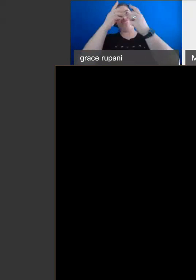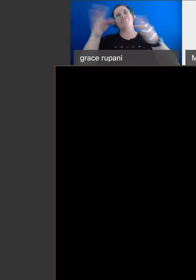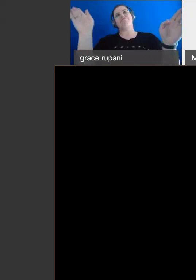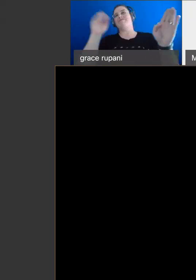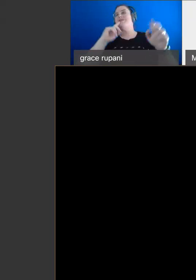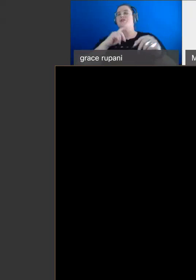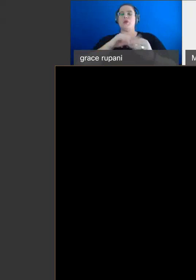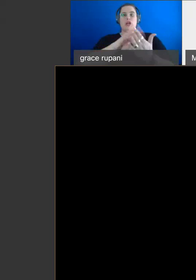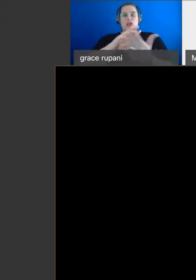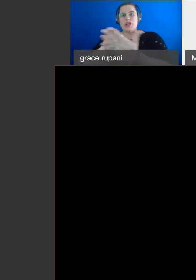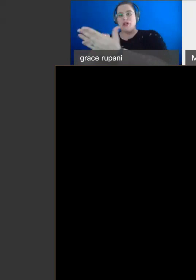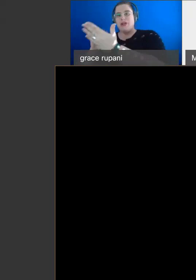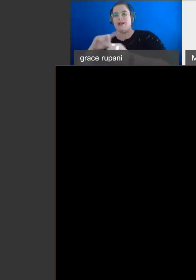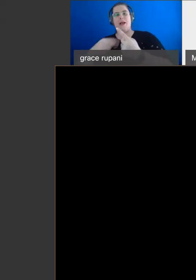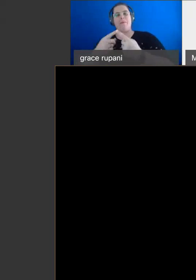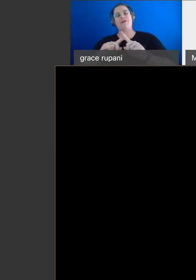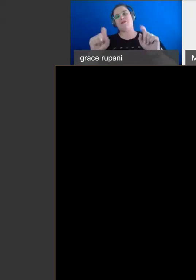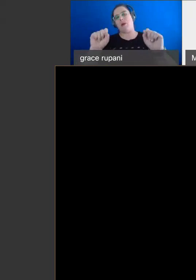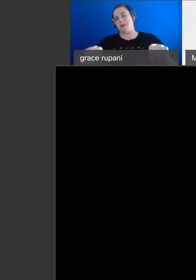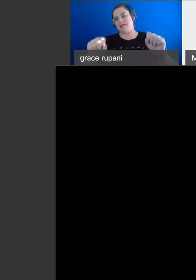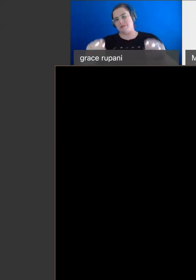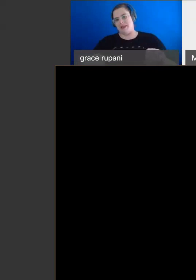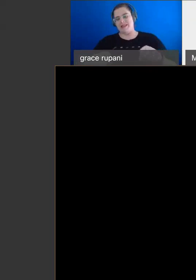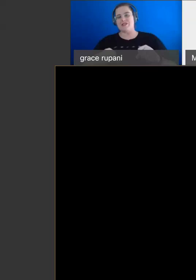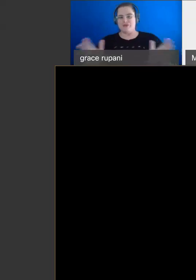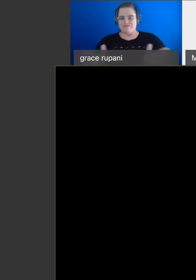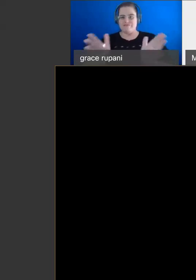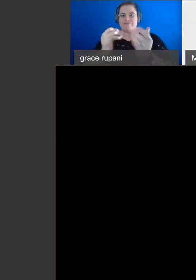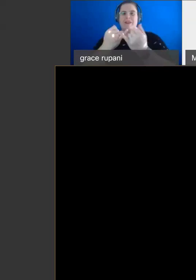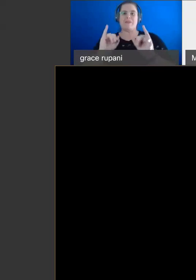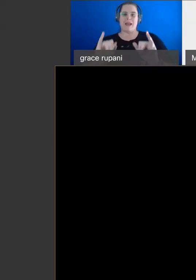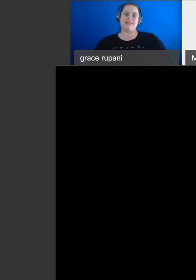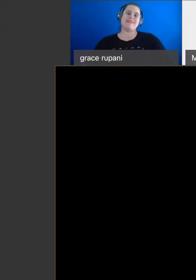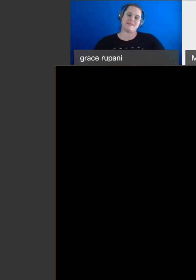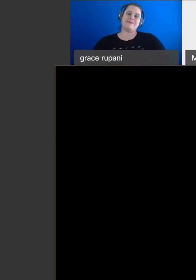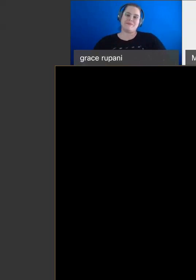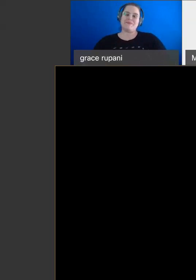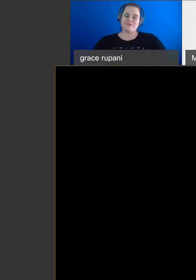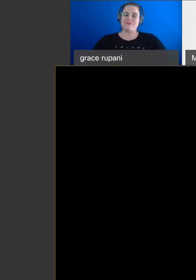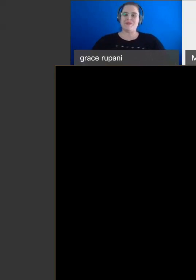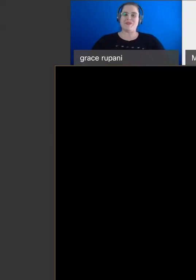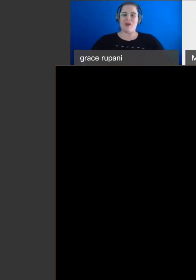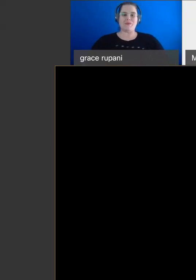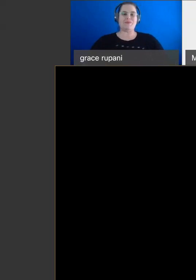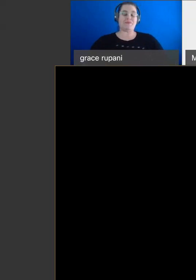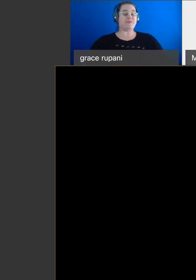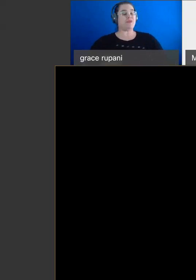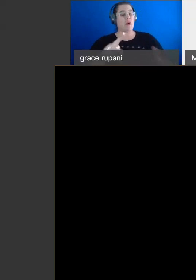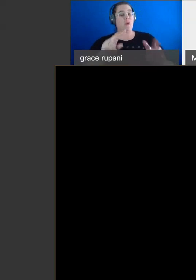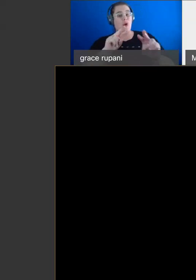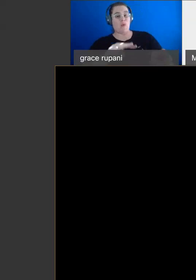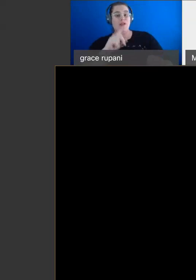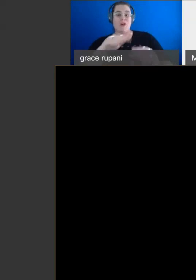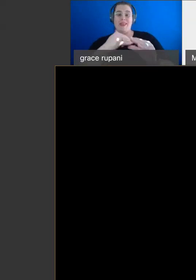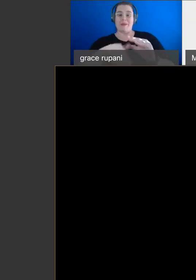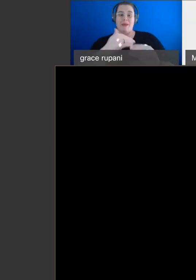promote independence. So keep a lookout in your inboxes. There is more to come. This is actually something